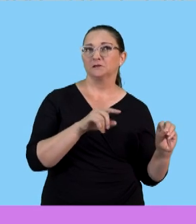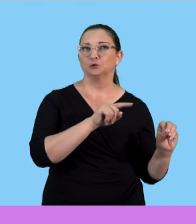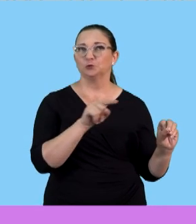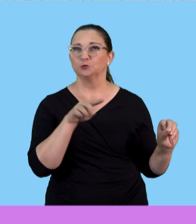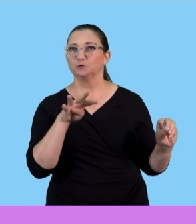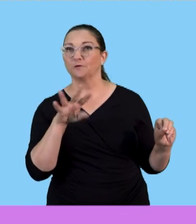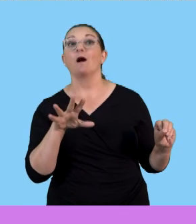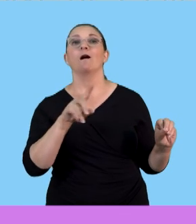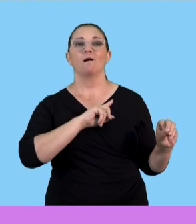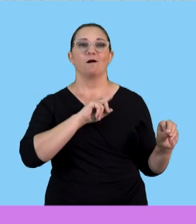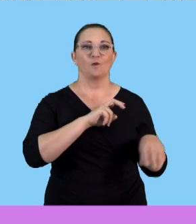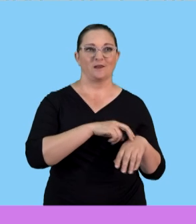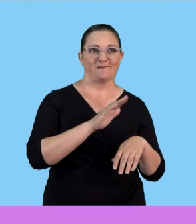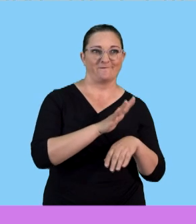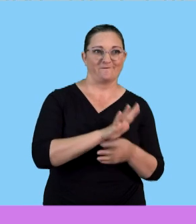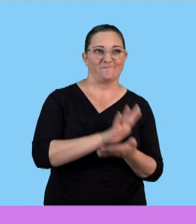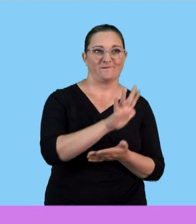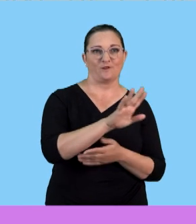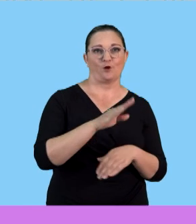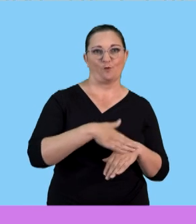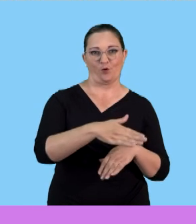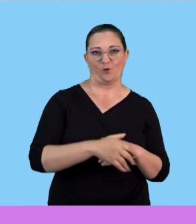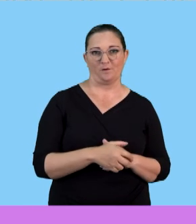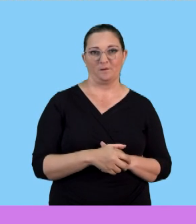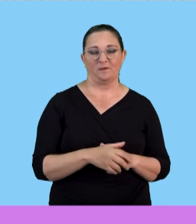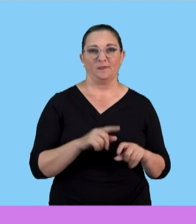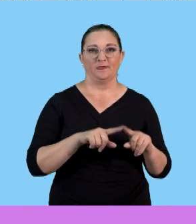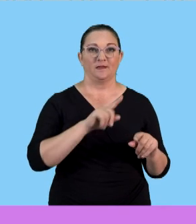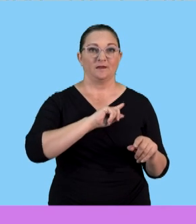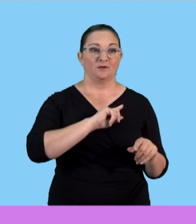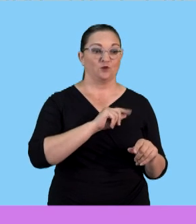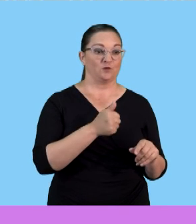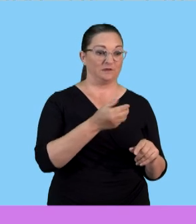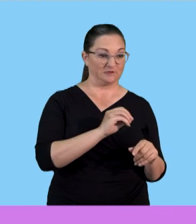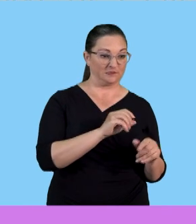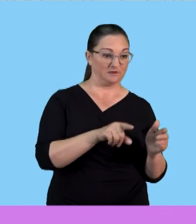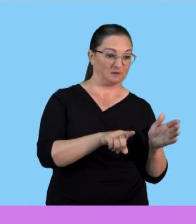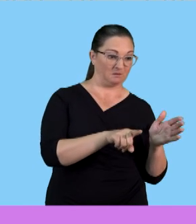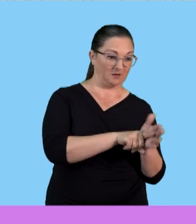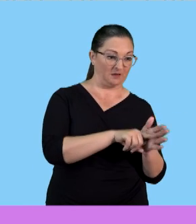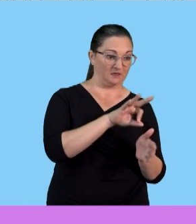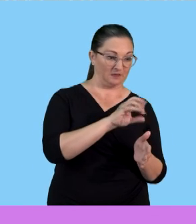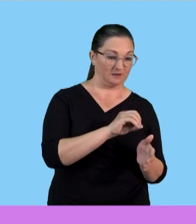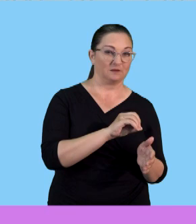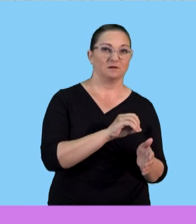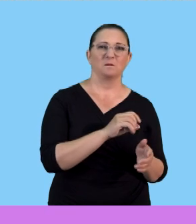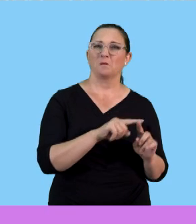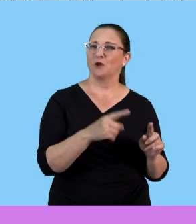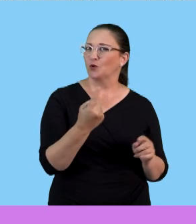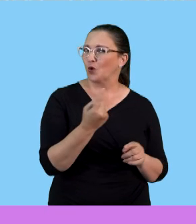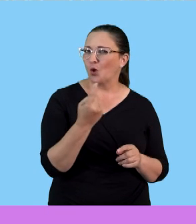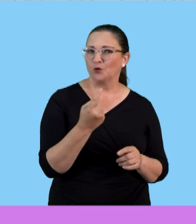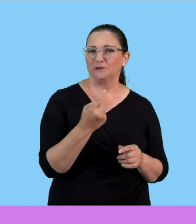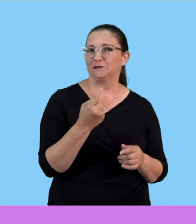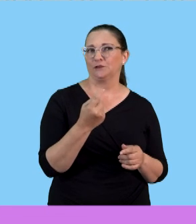we only need 15. So it means in this 60 minus 30, having our 30 kiloliters, we